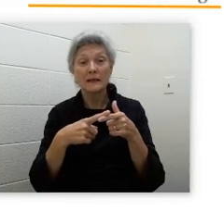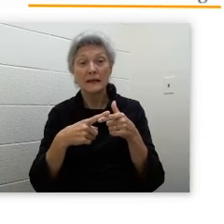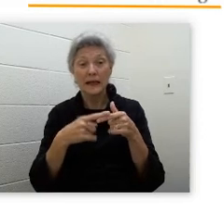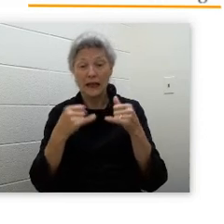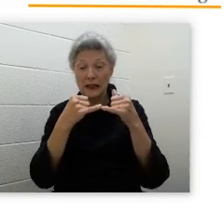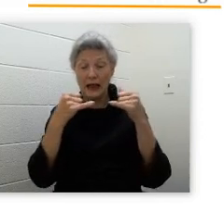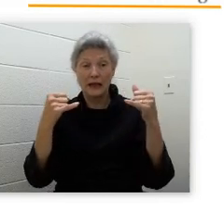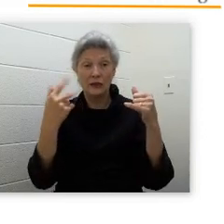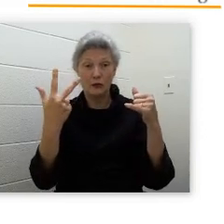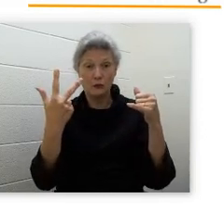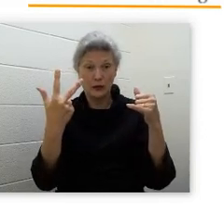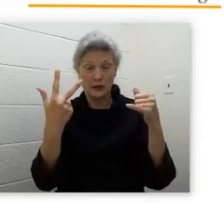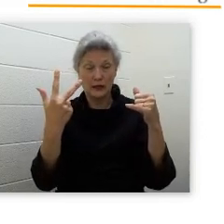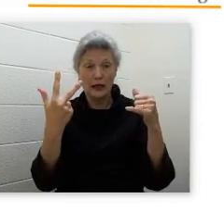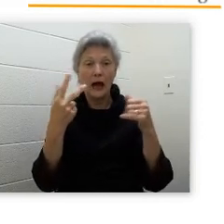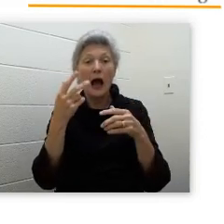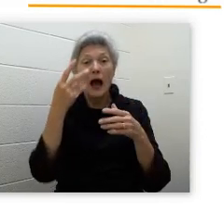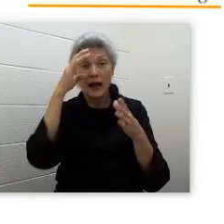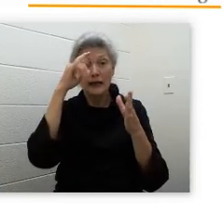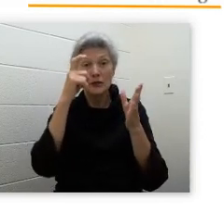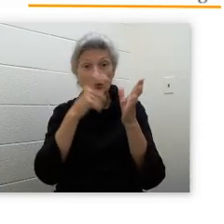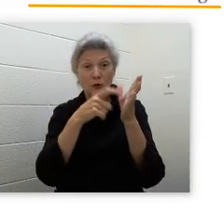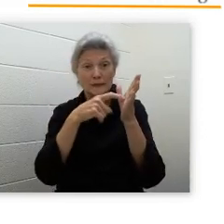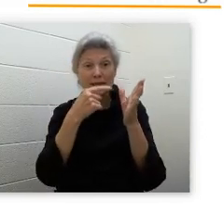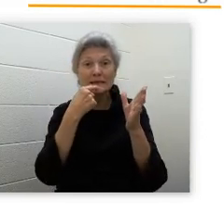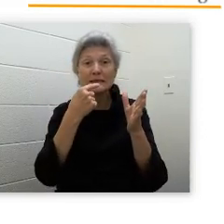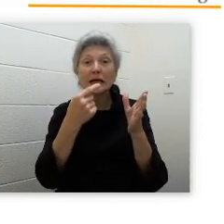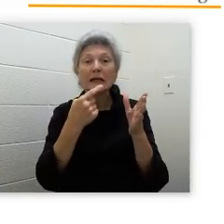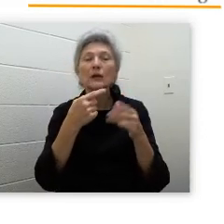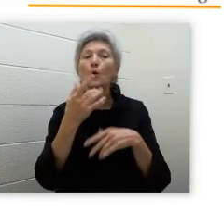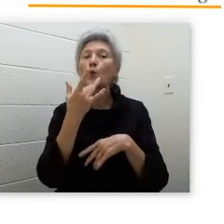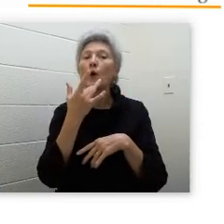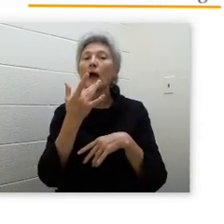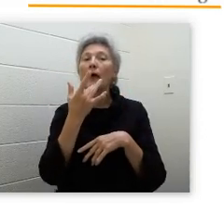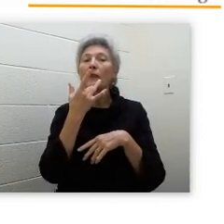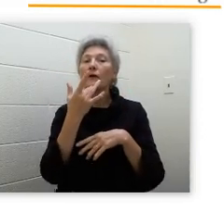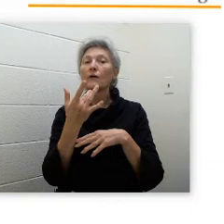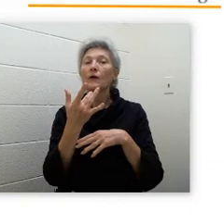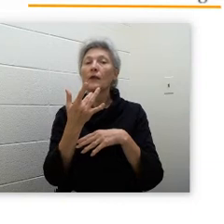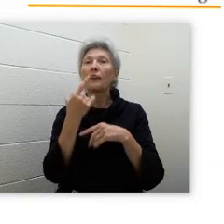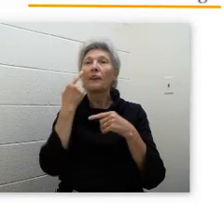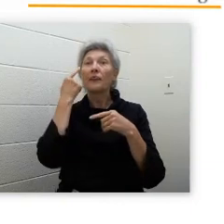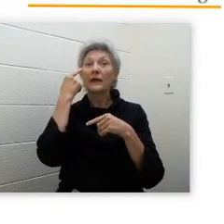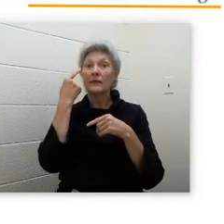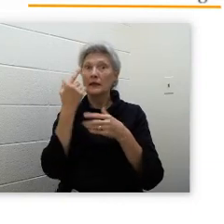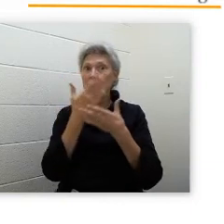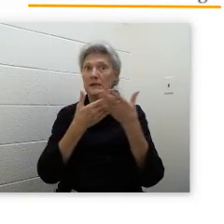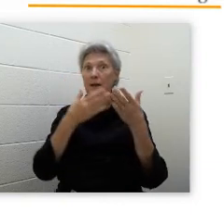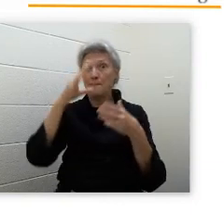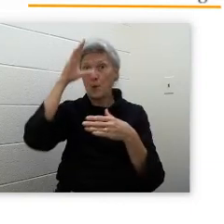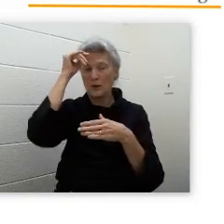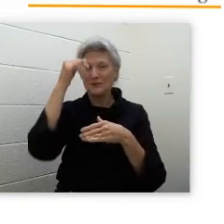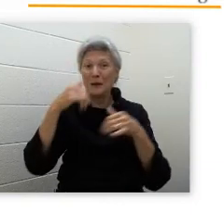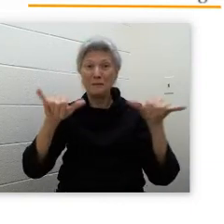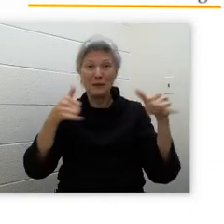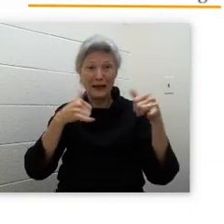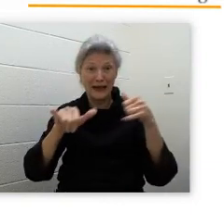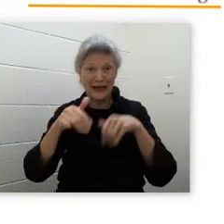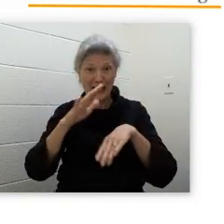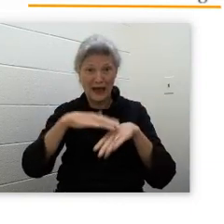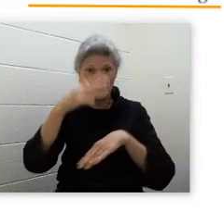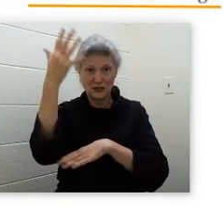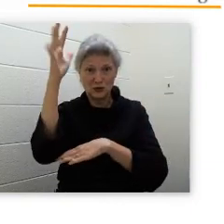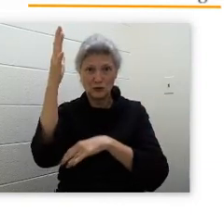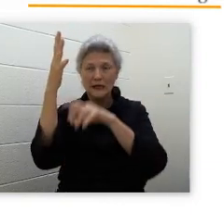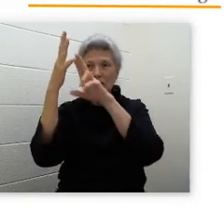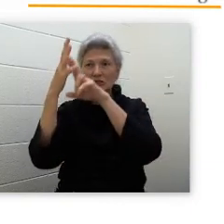line 3, I noticed that he said that he would rather think that some boy's been swinging them.